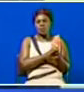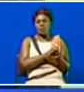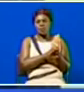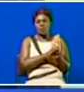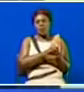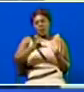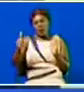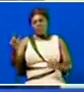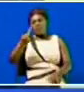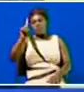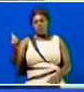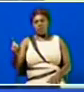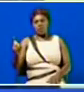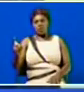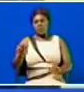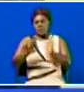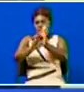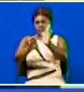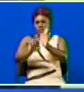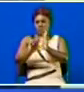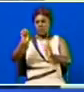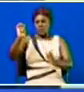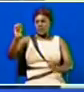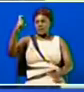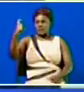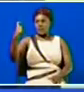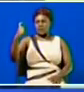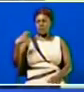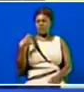There are the questions related, for example, to executive power.